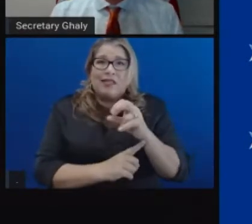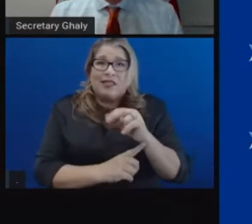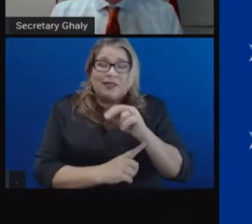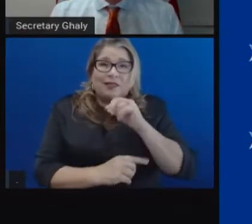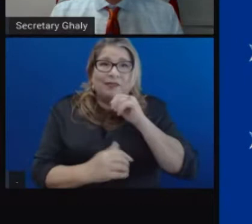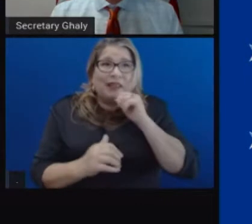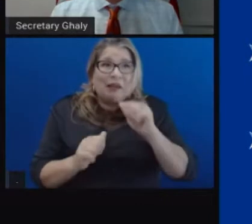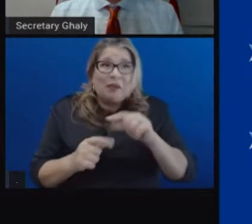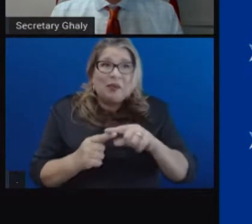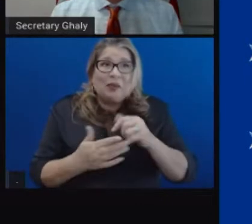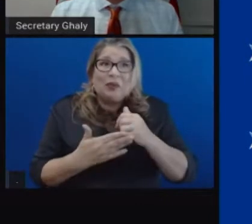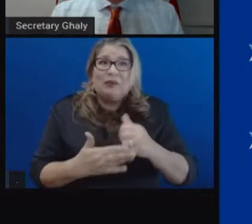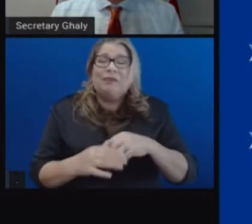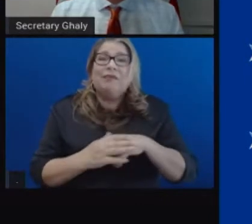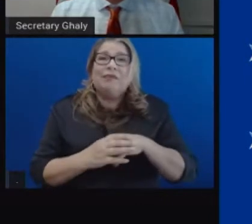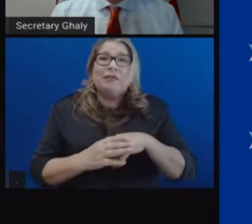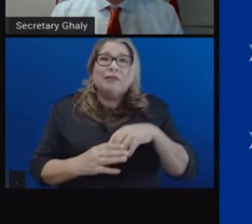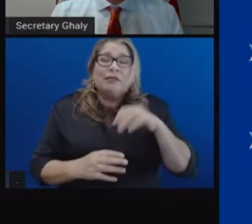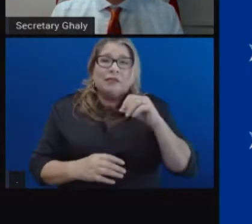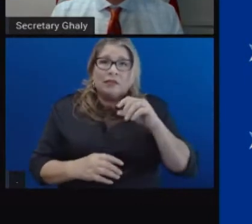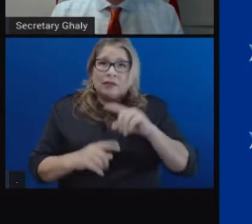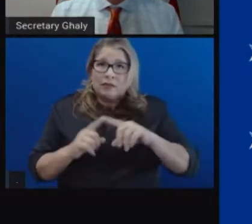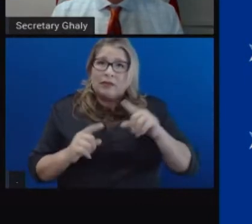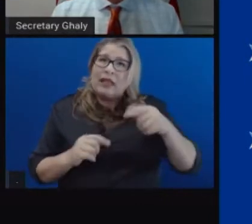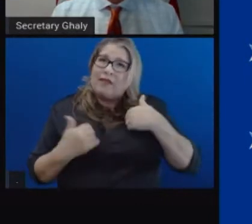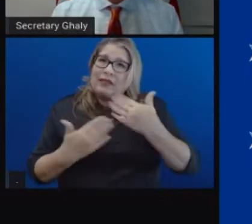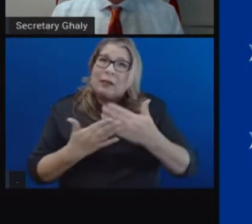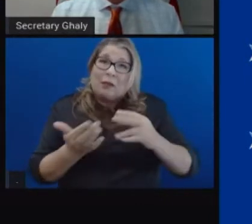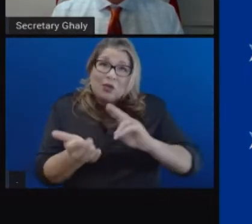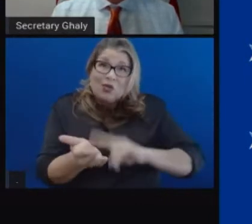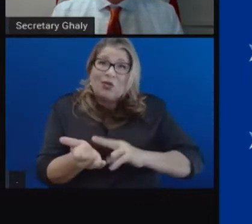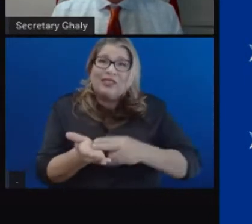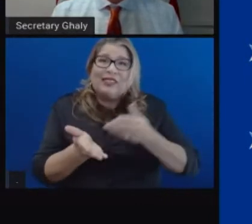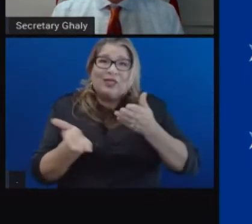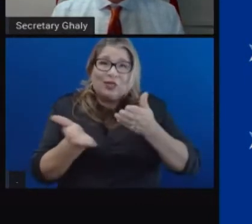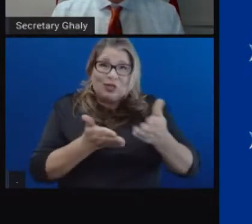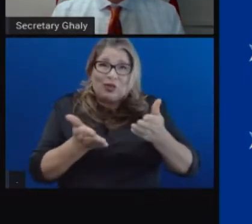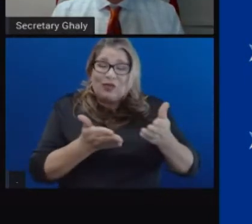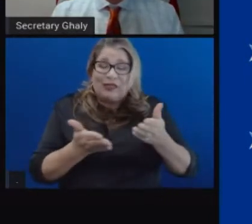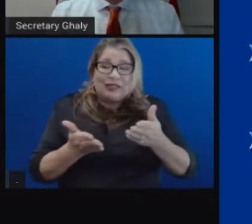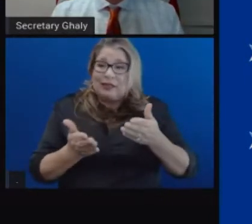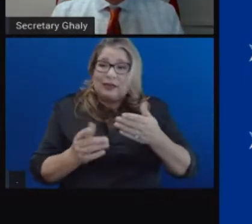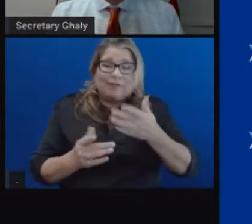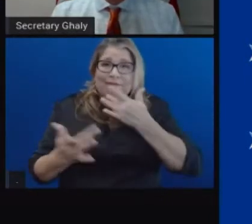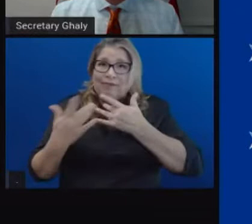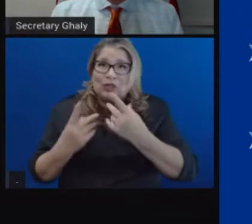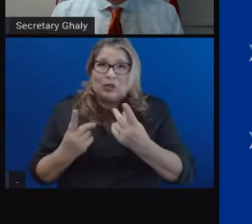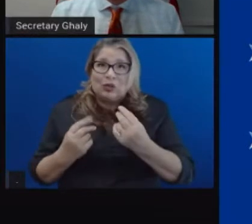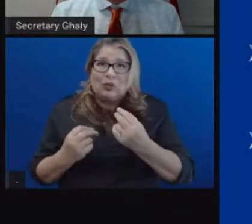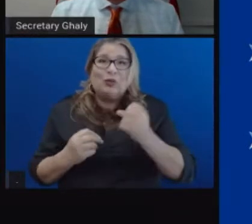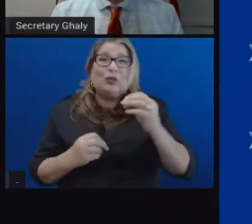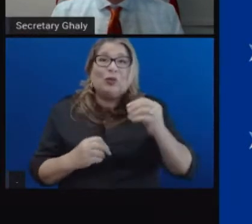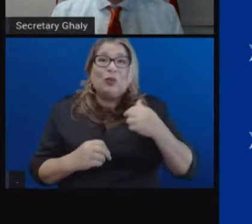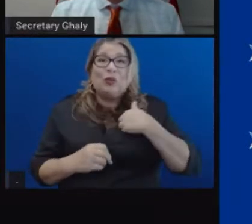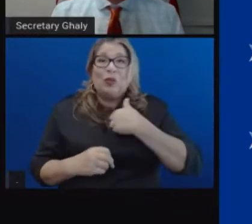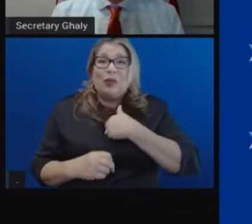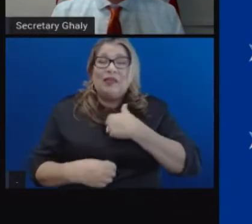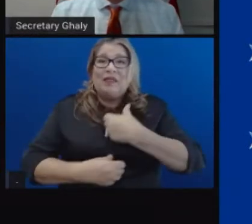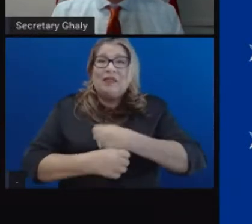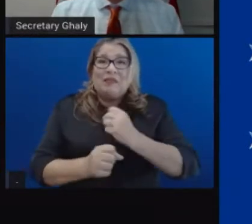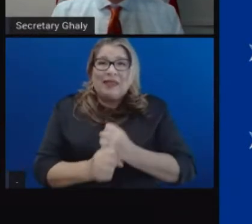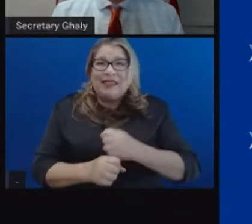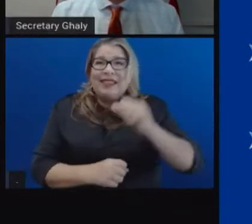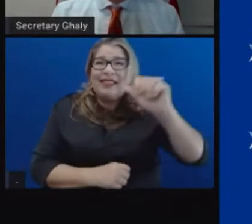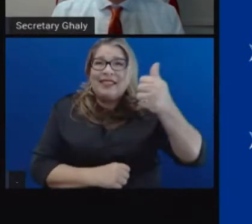still important nursing services. So creating a handful, 2 handfuls actually,